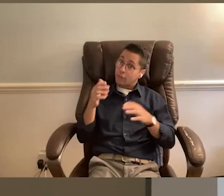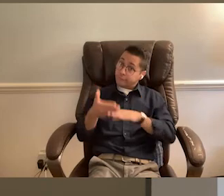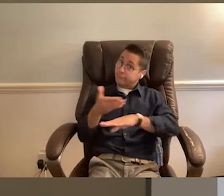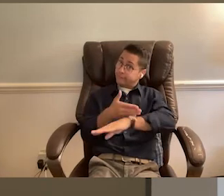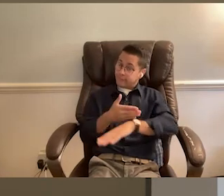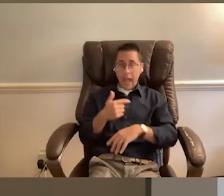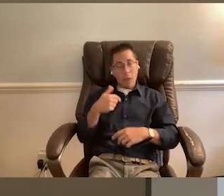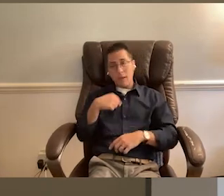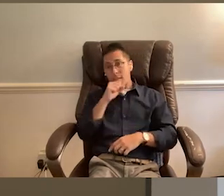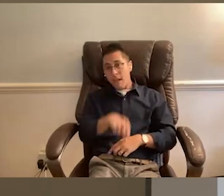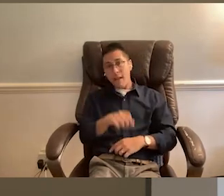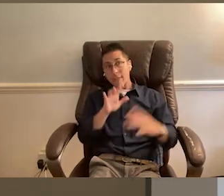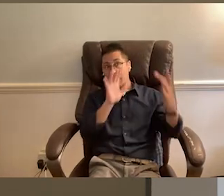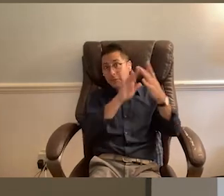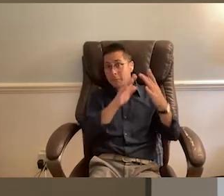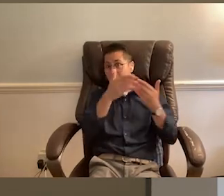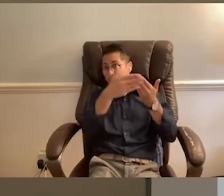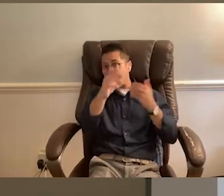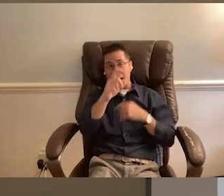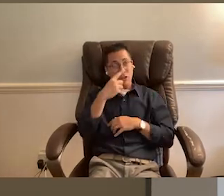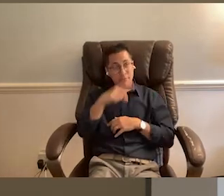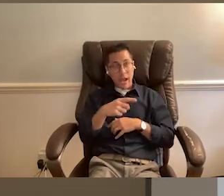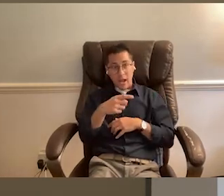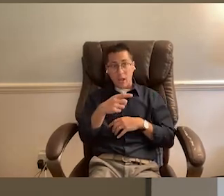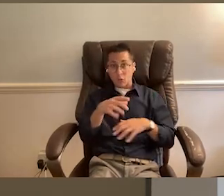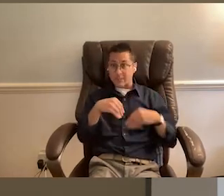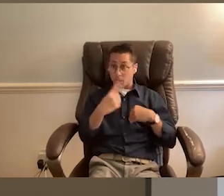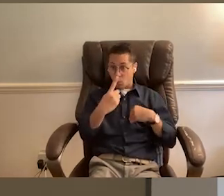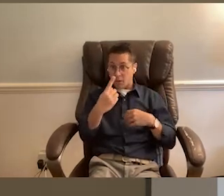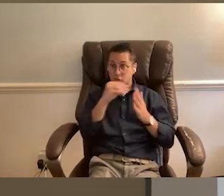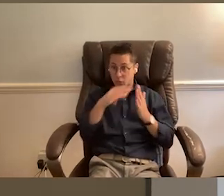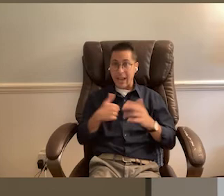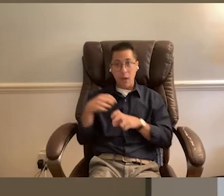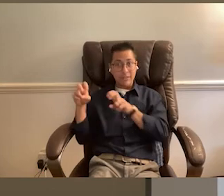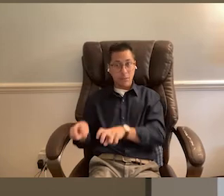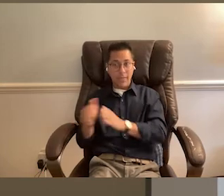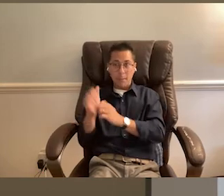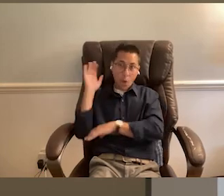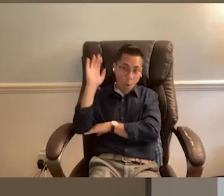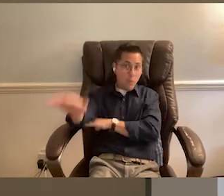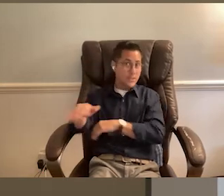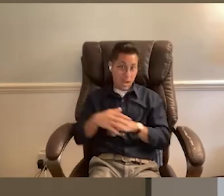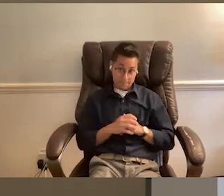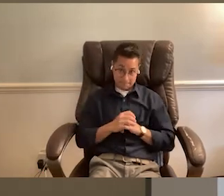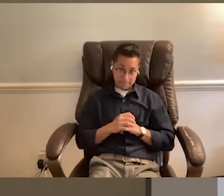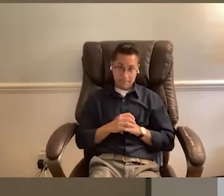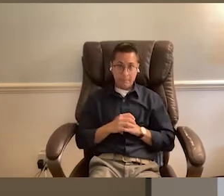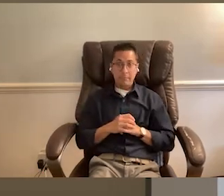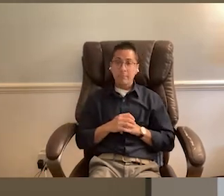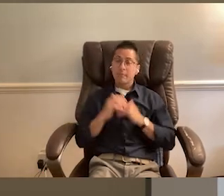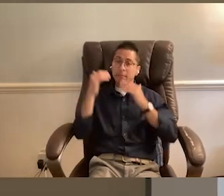an experience like this before. I work with, between 60 and 100 professors a year, and I'd never had this